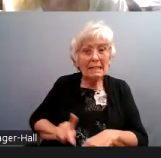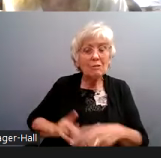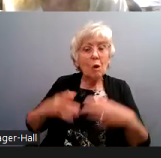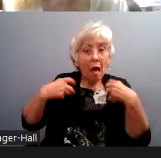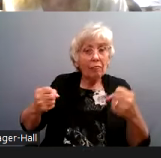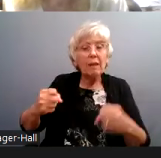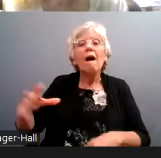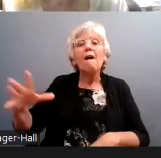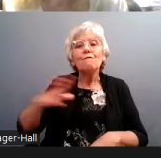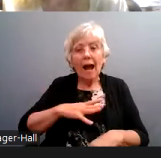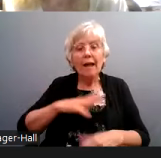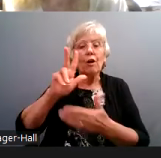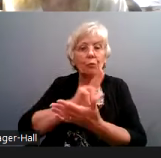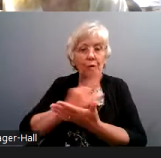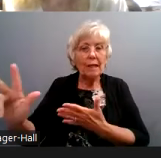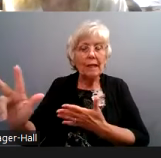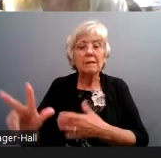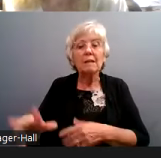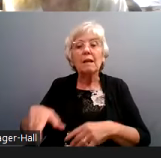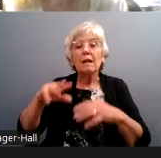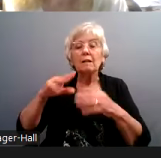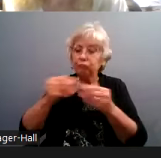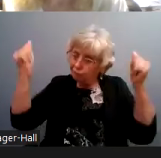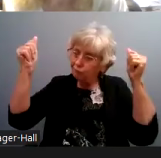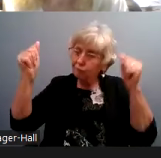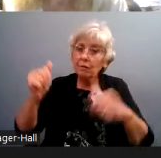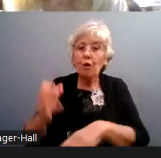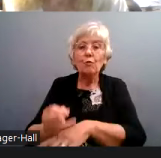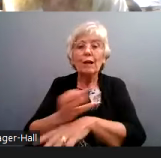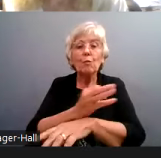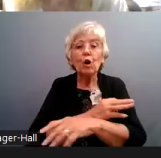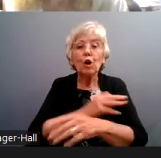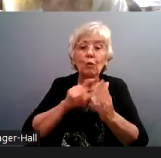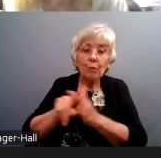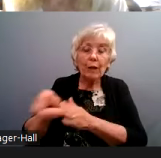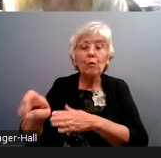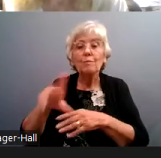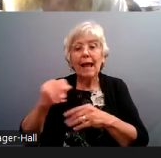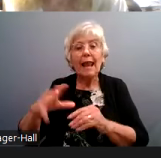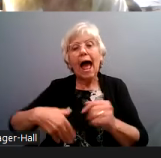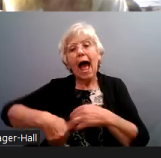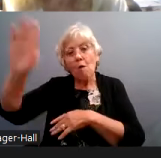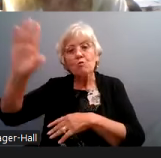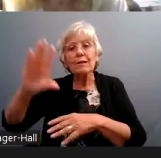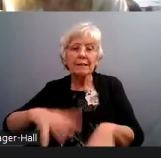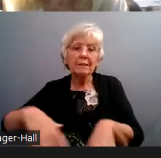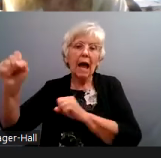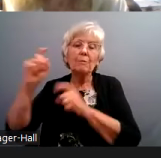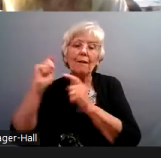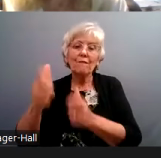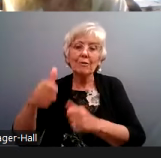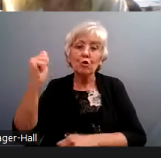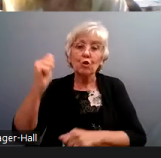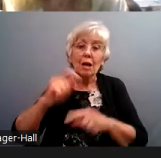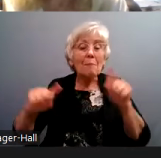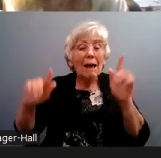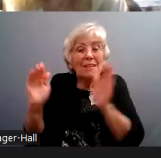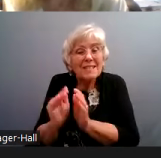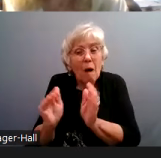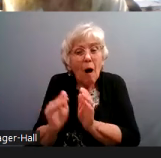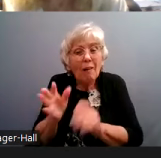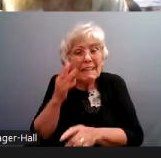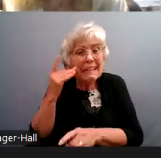get the ringworm treated and get them, get them out and adopted sooner. But for these little guys, it's best to kind of